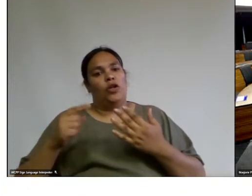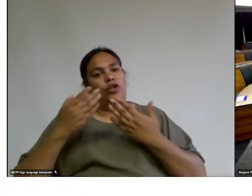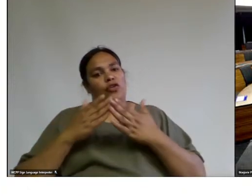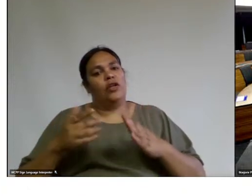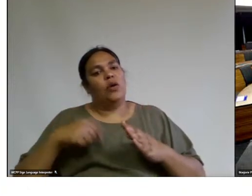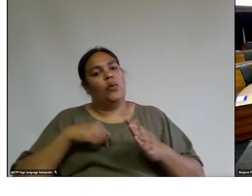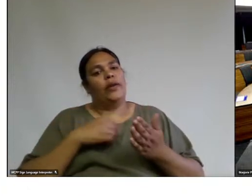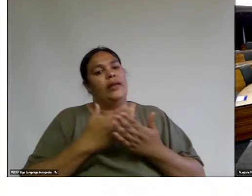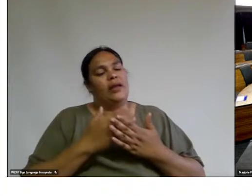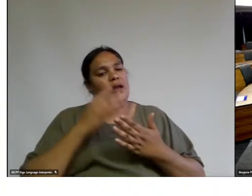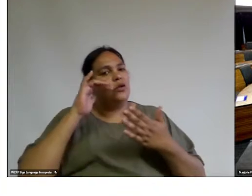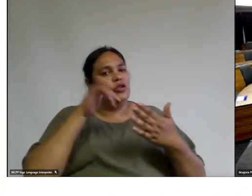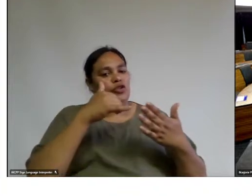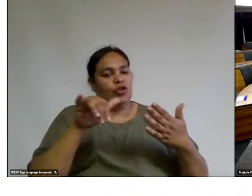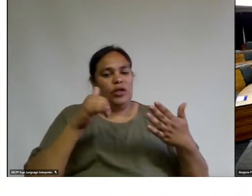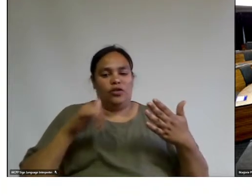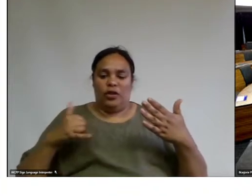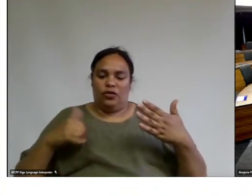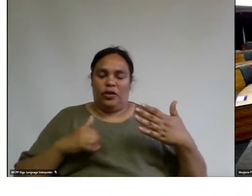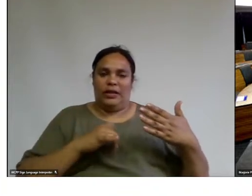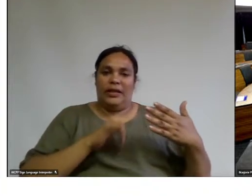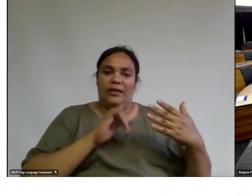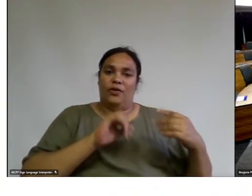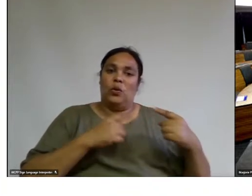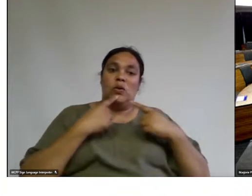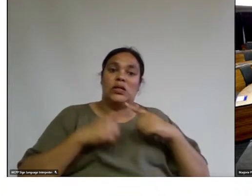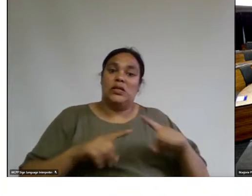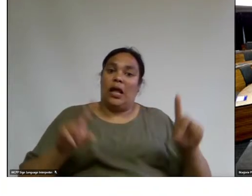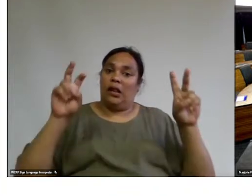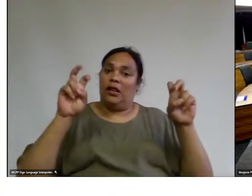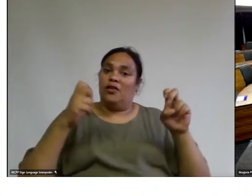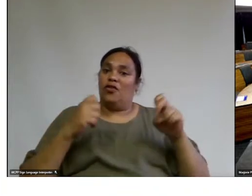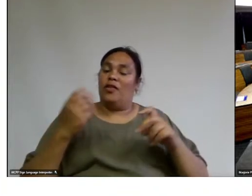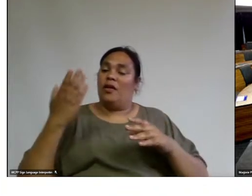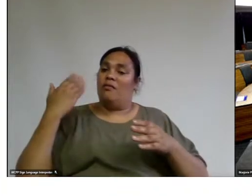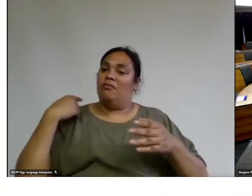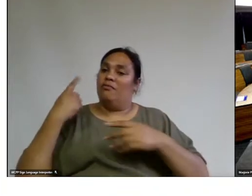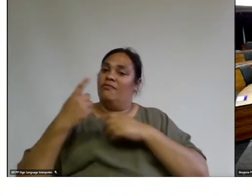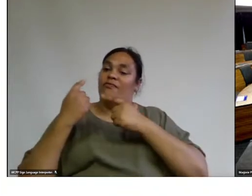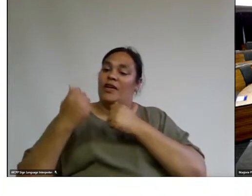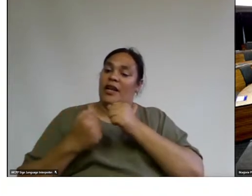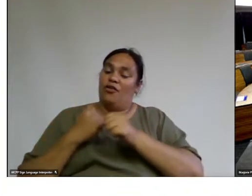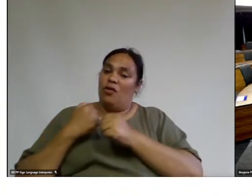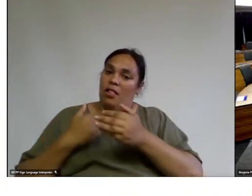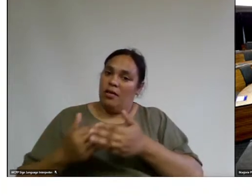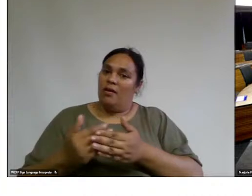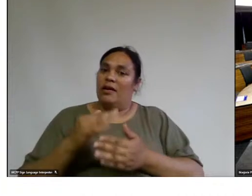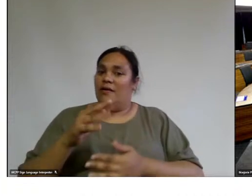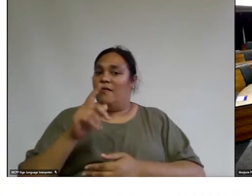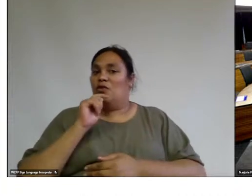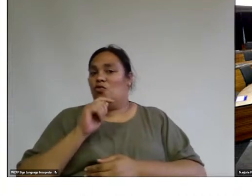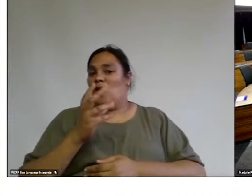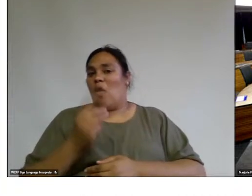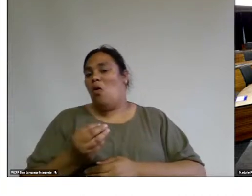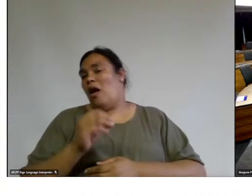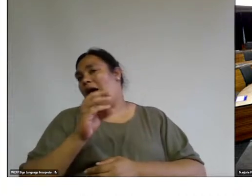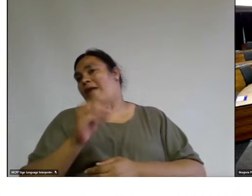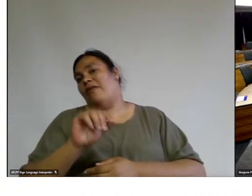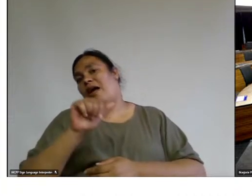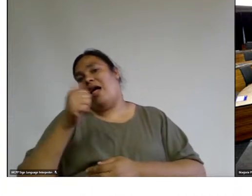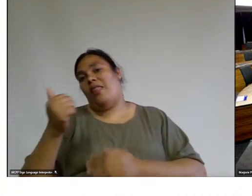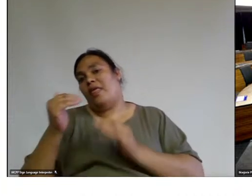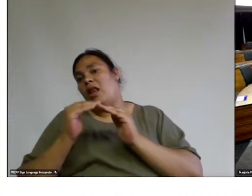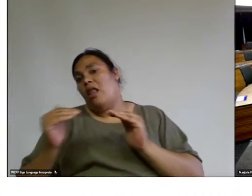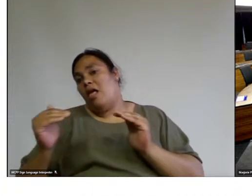we can check if the status quo remains for the past financial year, or there are other